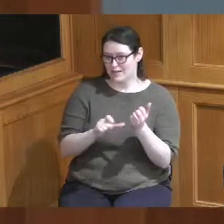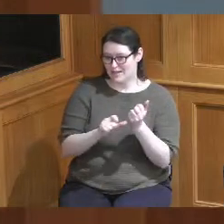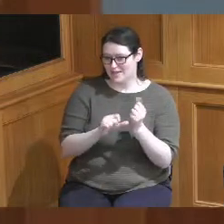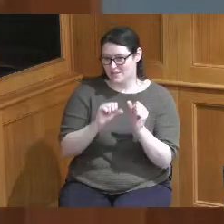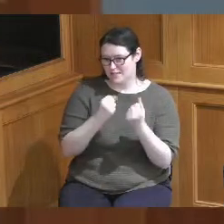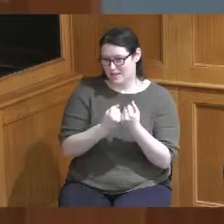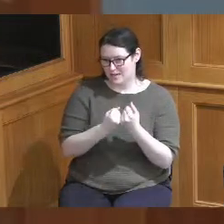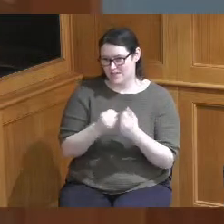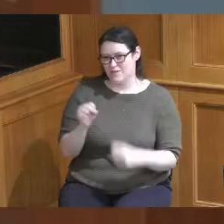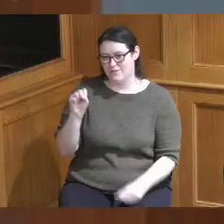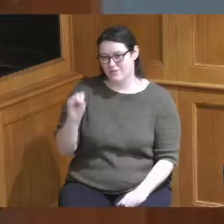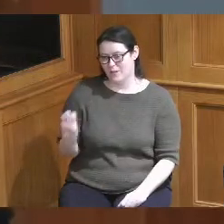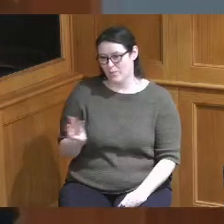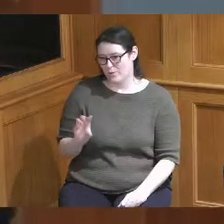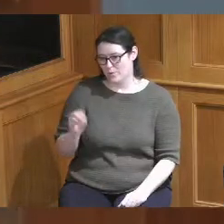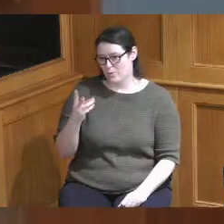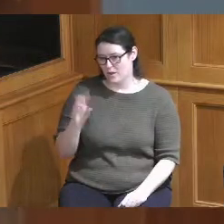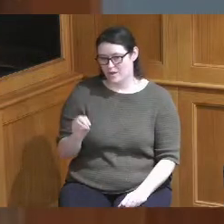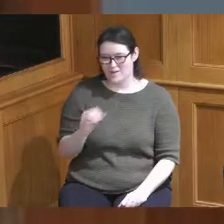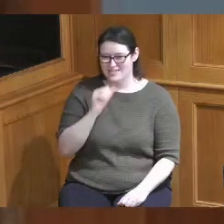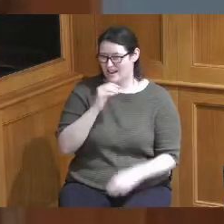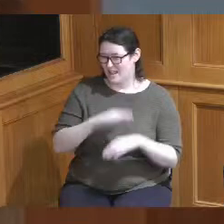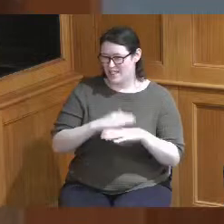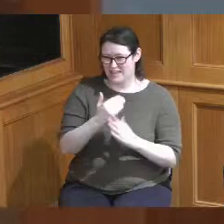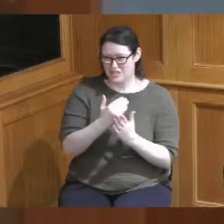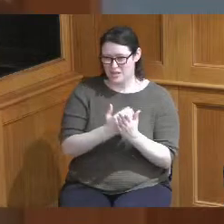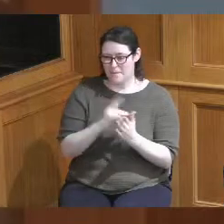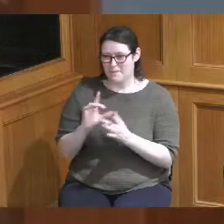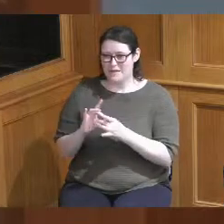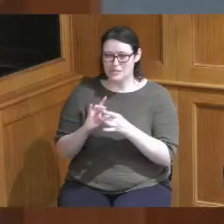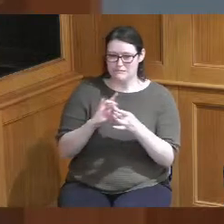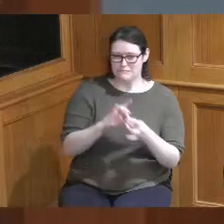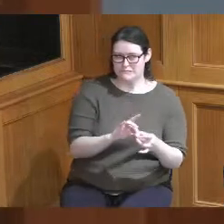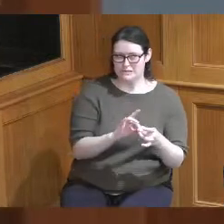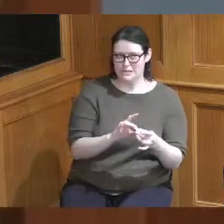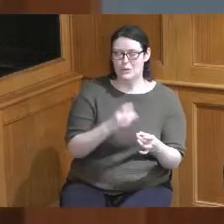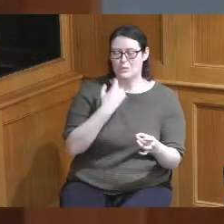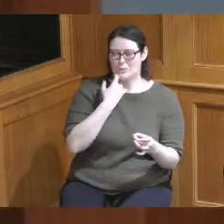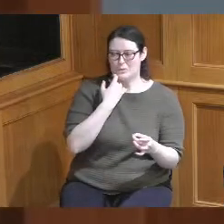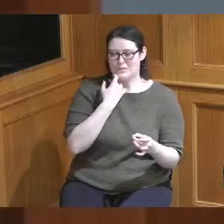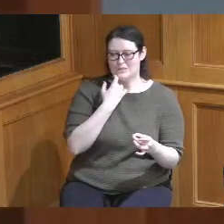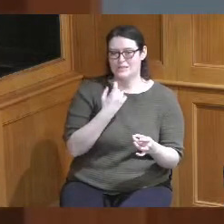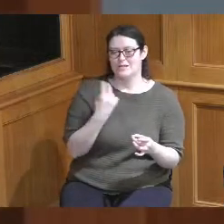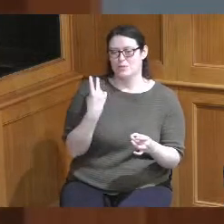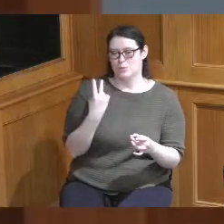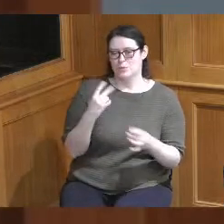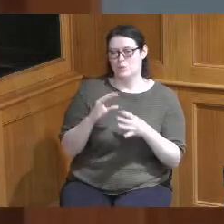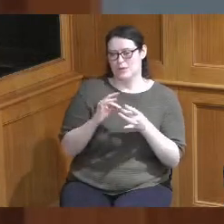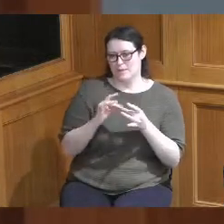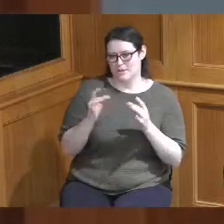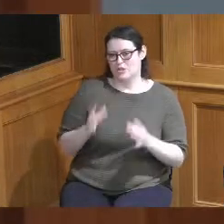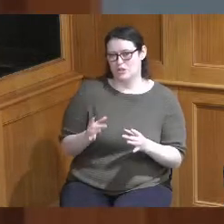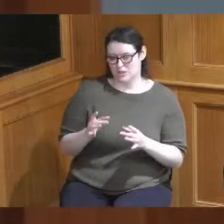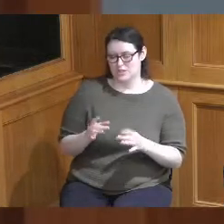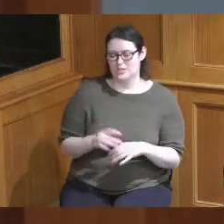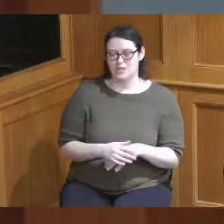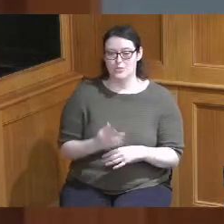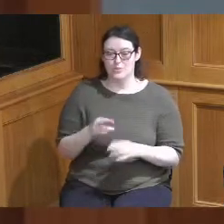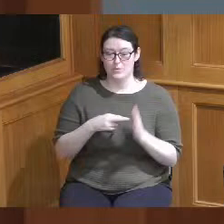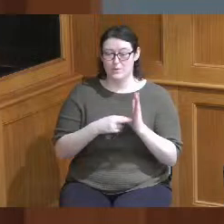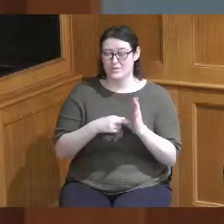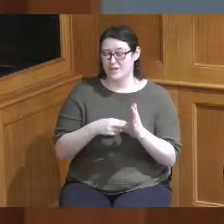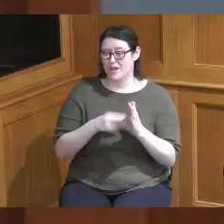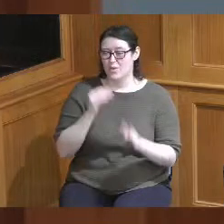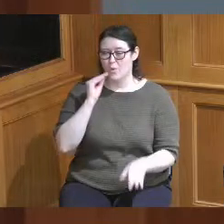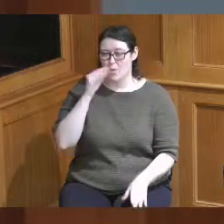really, we're here on something that's not on the agenda, but ties very nicely with what you just heard from the prior two public comment speakers. We represent